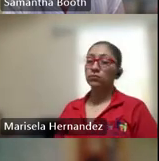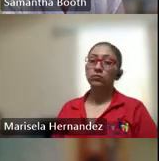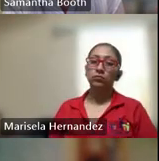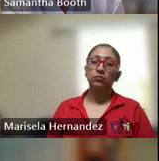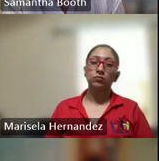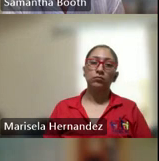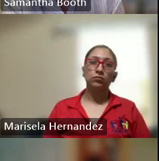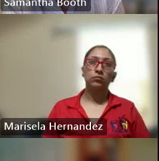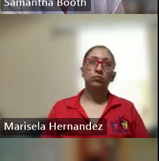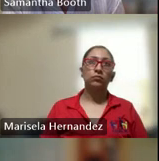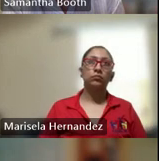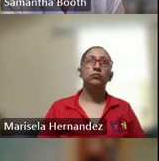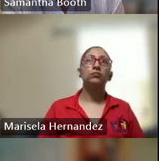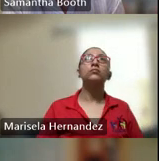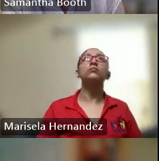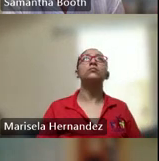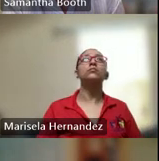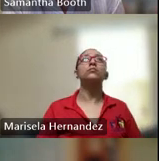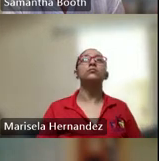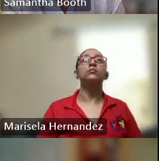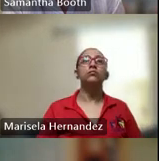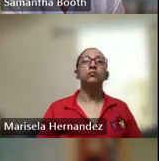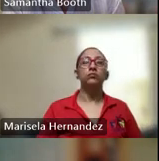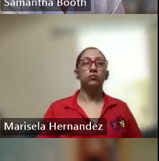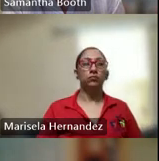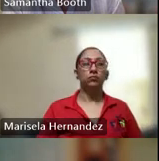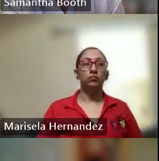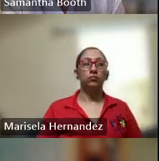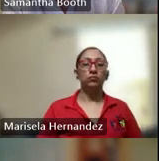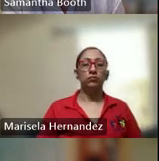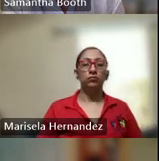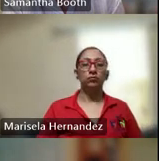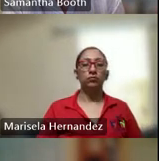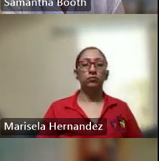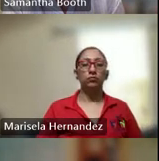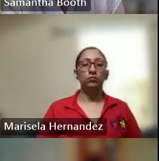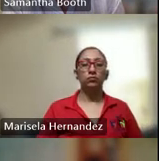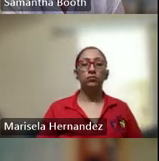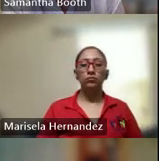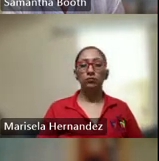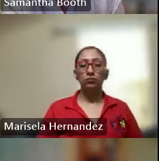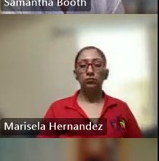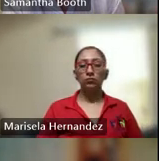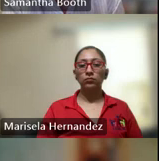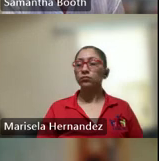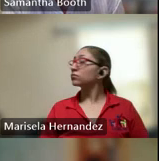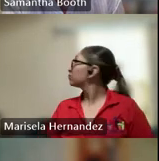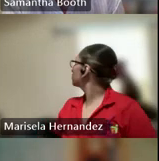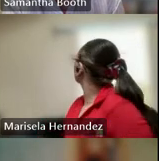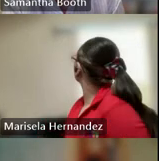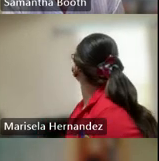Everywhere we can, you know, we try to incentivize or encourage the creation of rural set asides